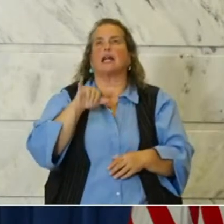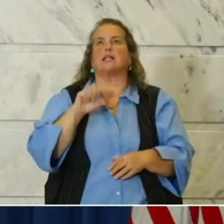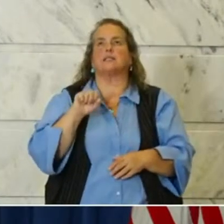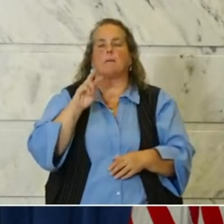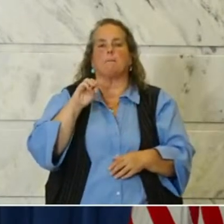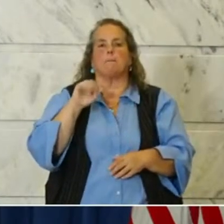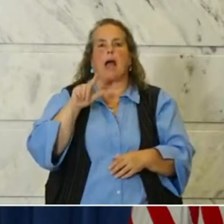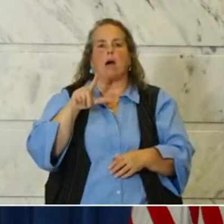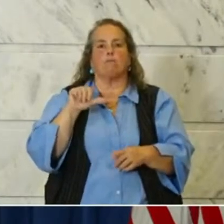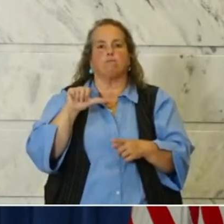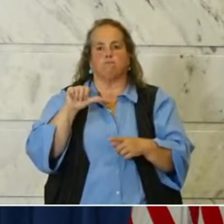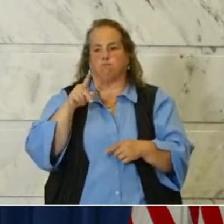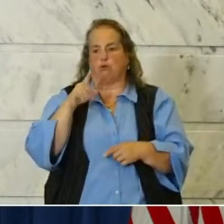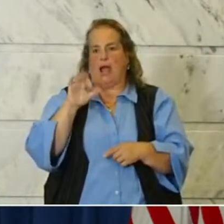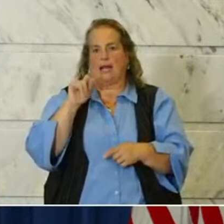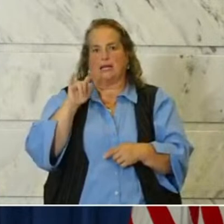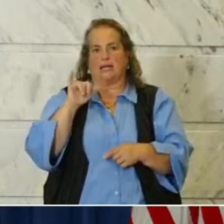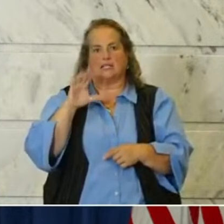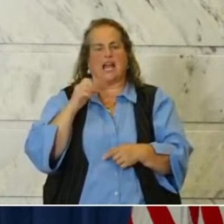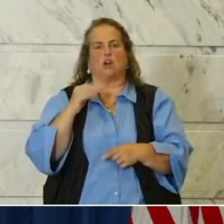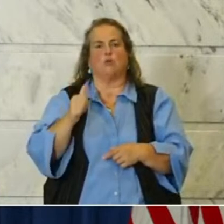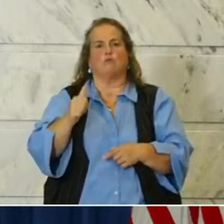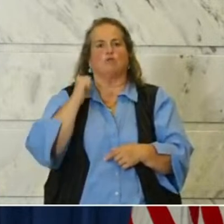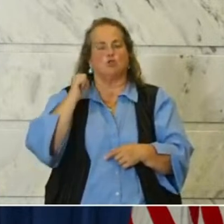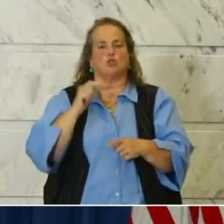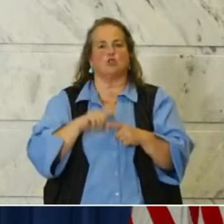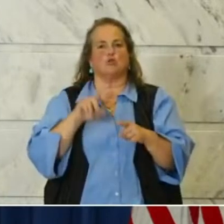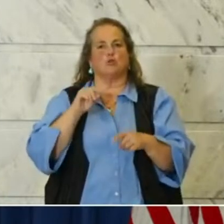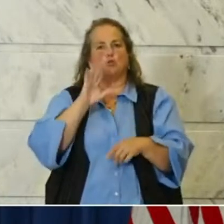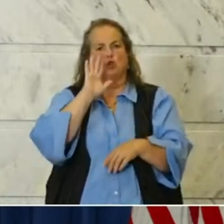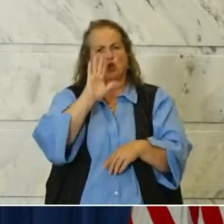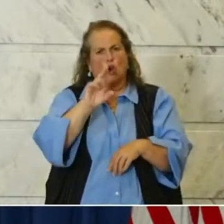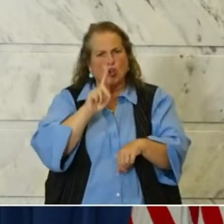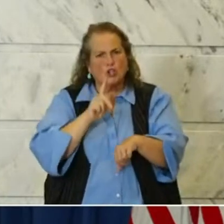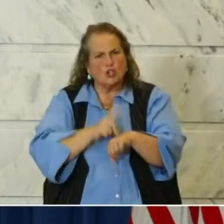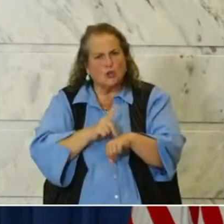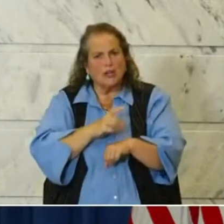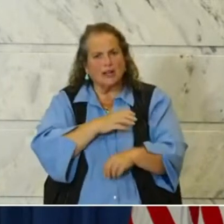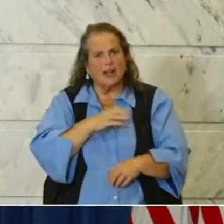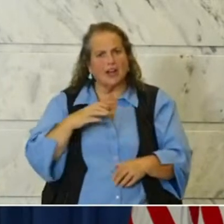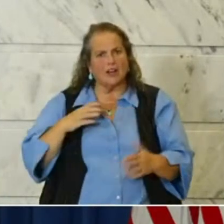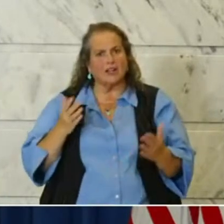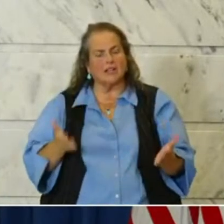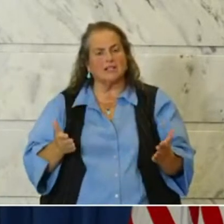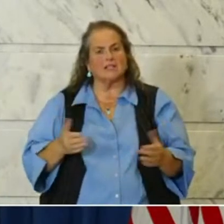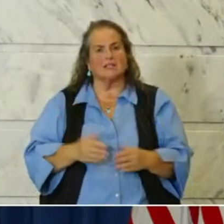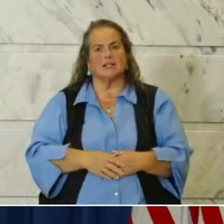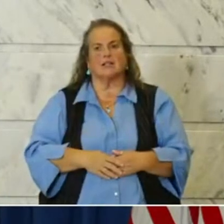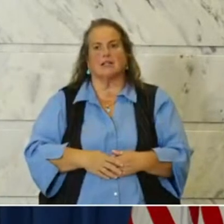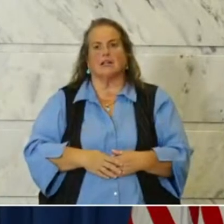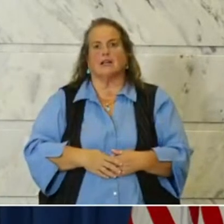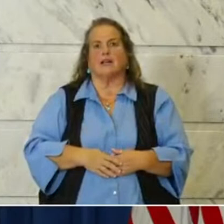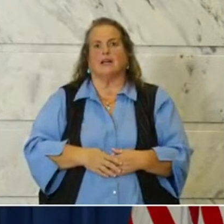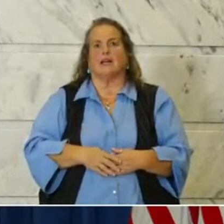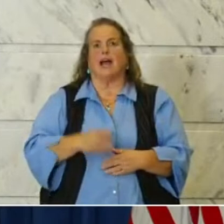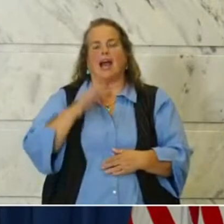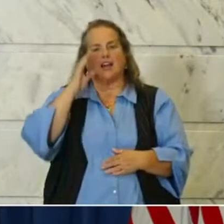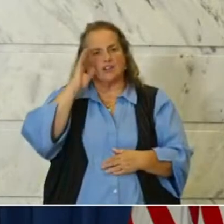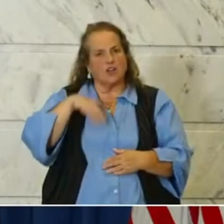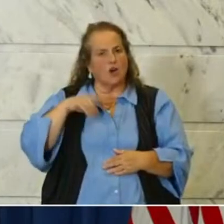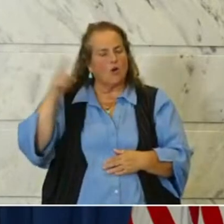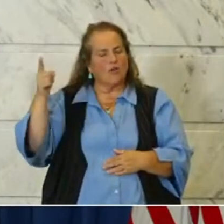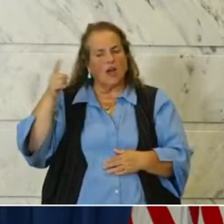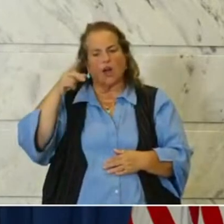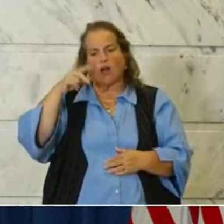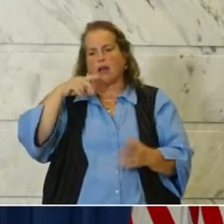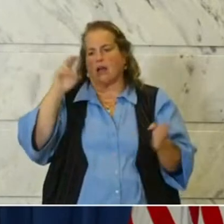refusing to step up and do your duty. And again, I guess horse trading occurs all the time in D.C., but I wish